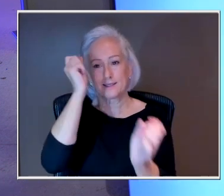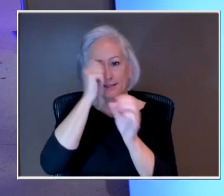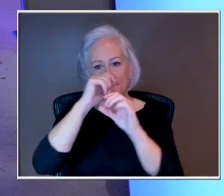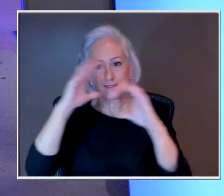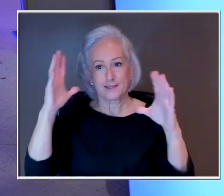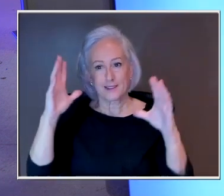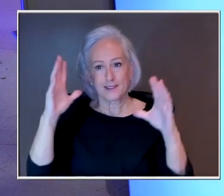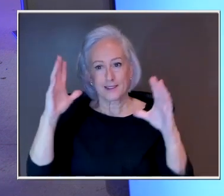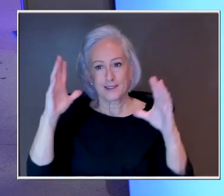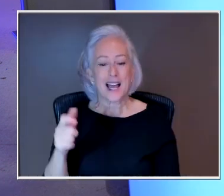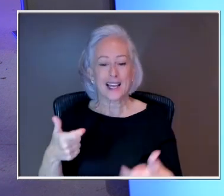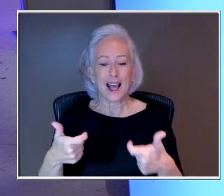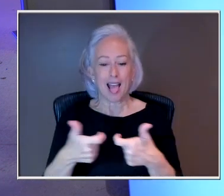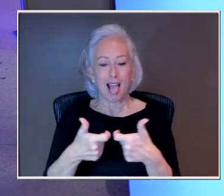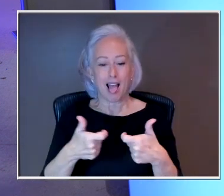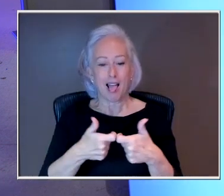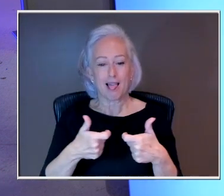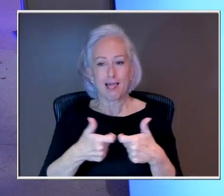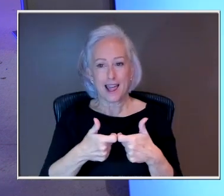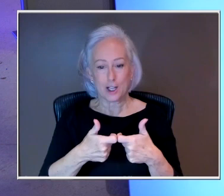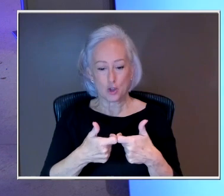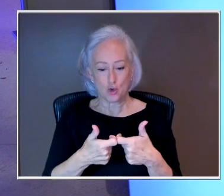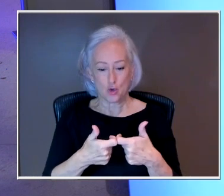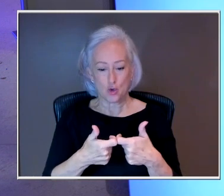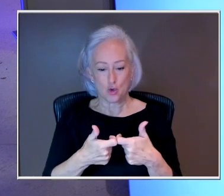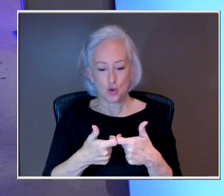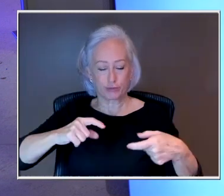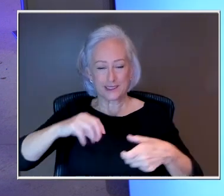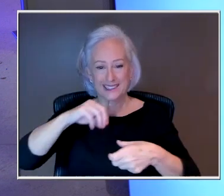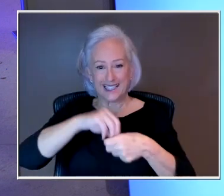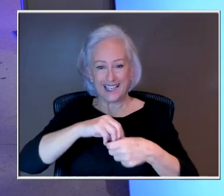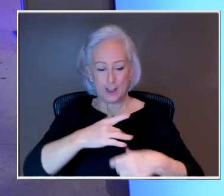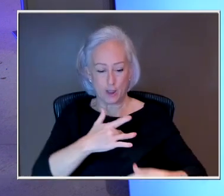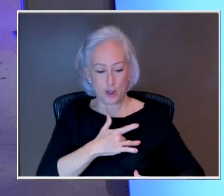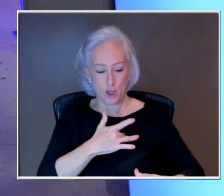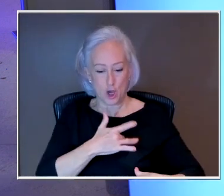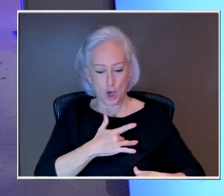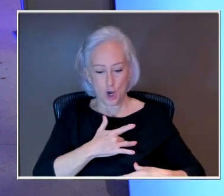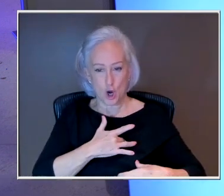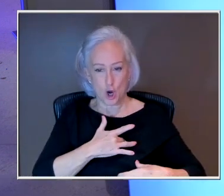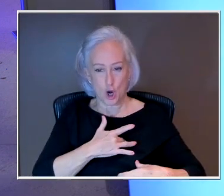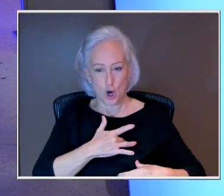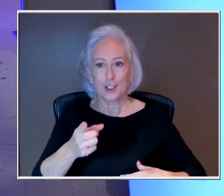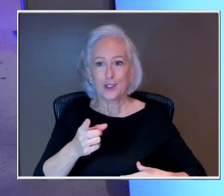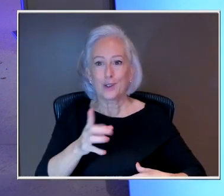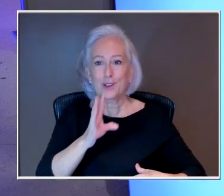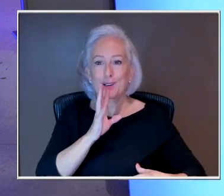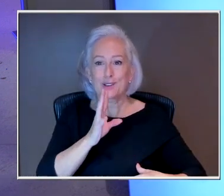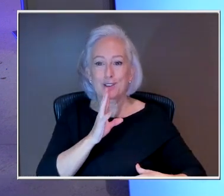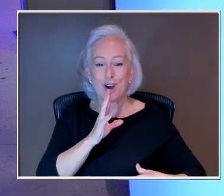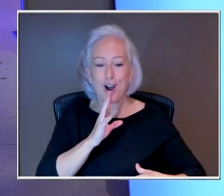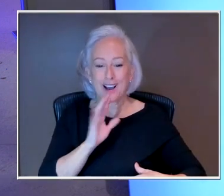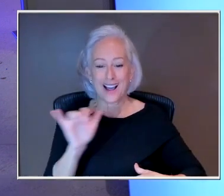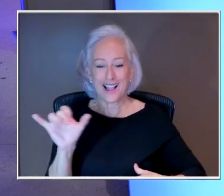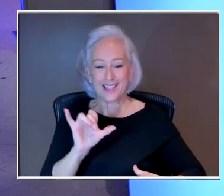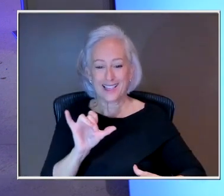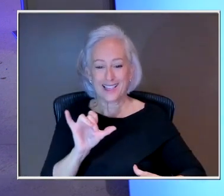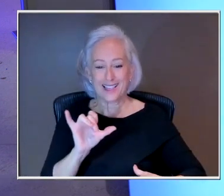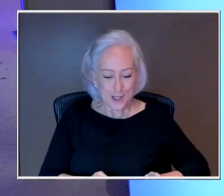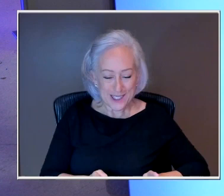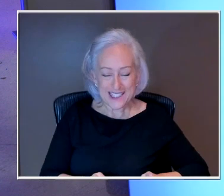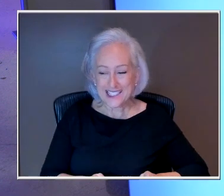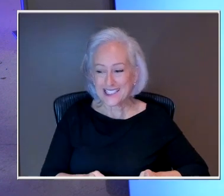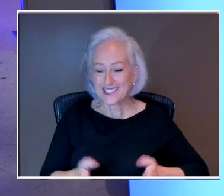panel. It's you have the ability to explain things in human speak rather than brilliant doctor speak, okay, which you are,